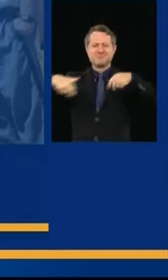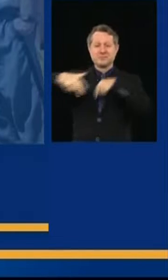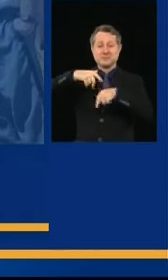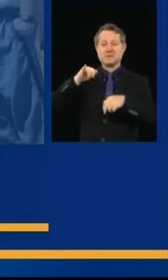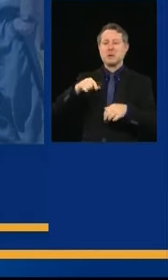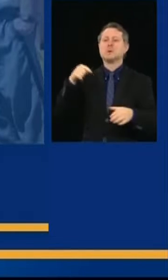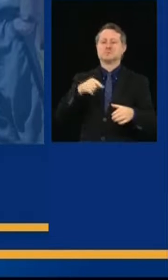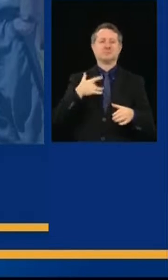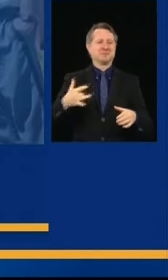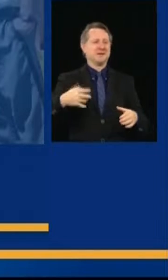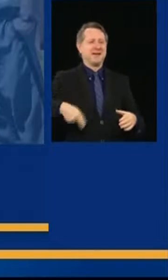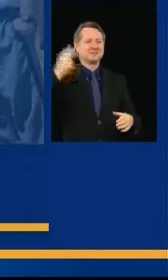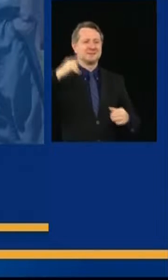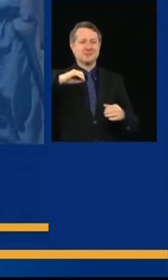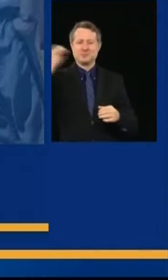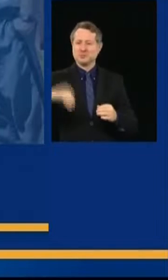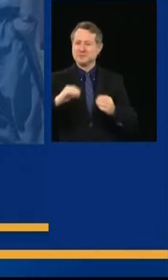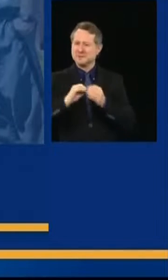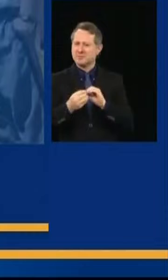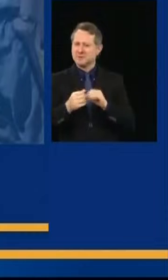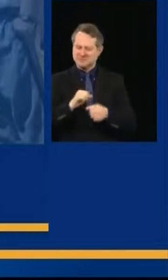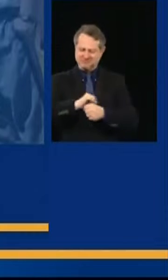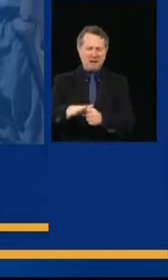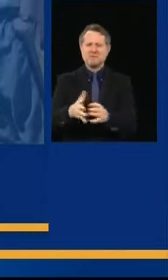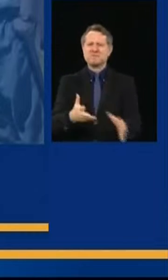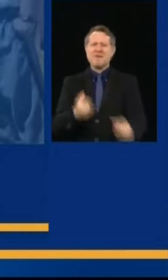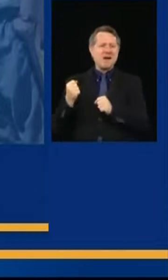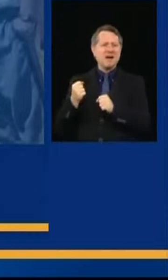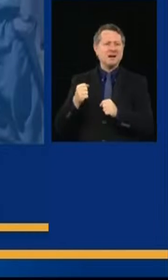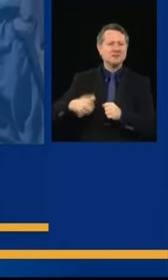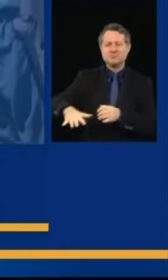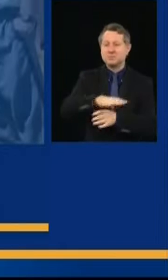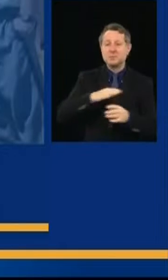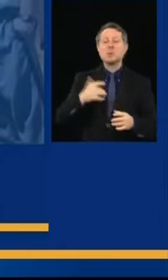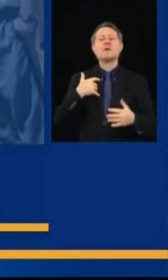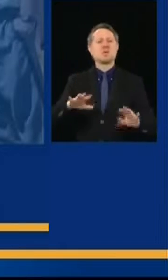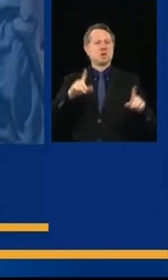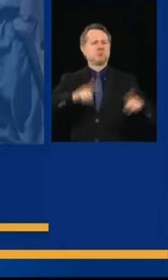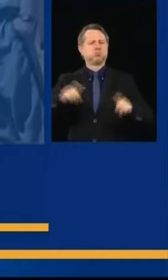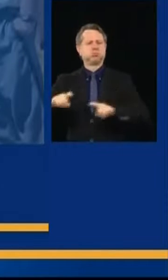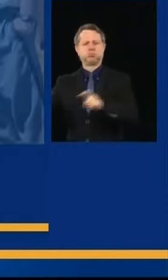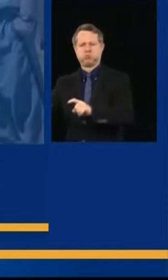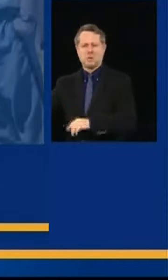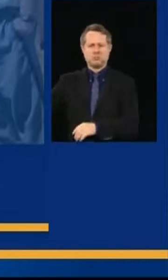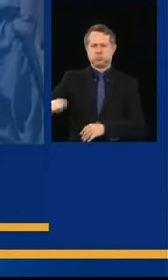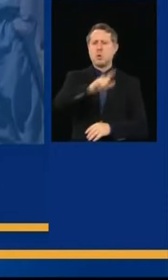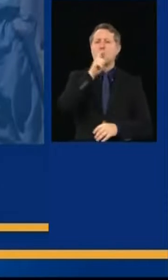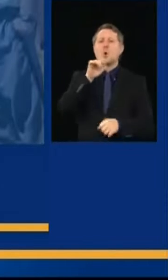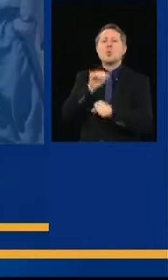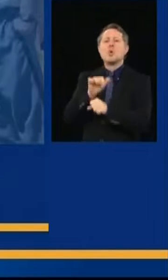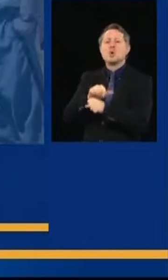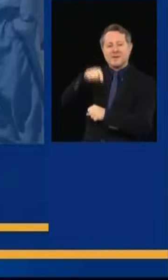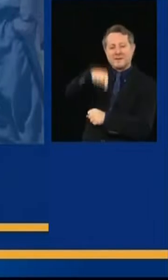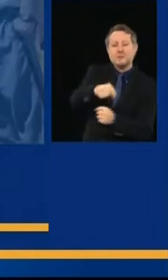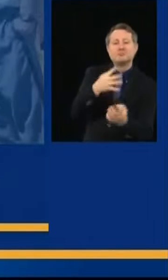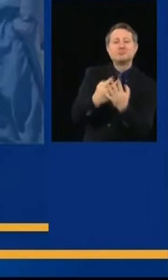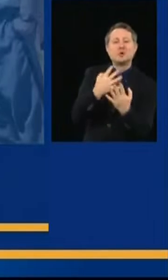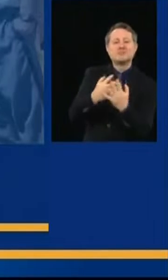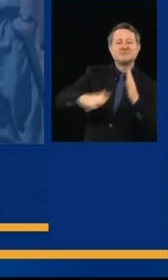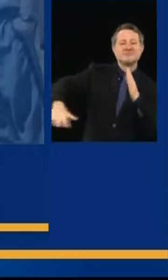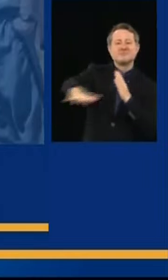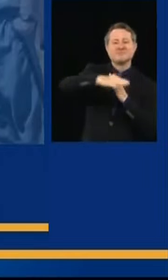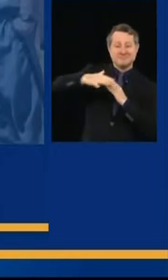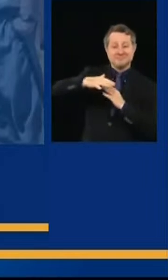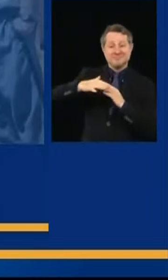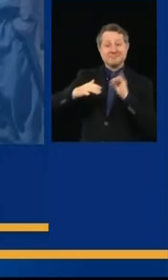where we see that virus spread. So we did a test of those people who work at the Department of Corrections,